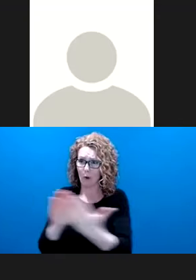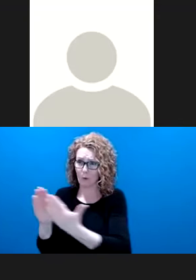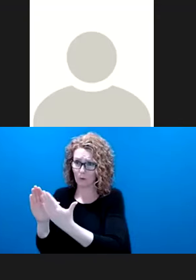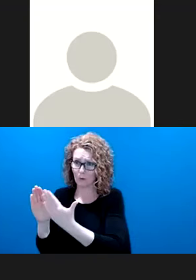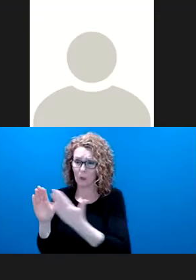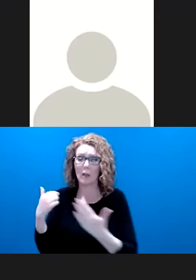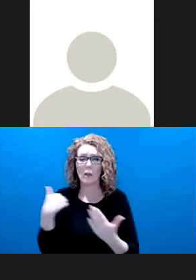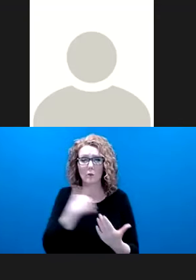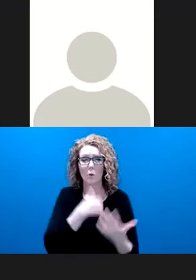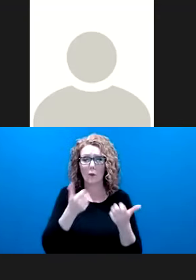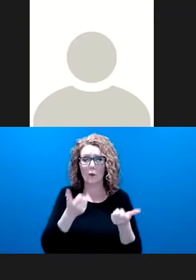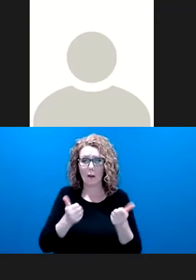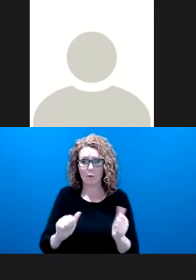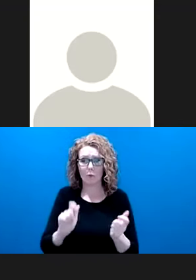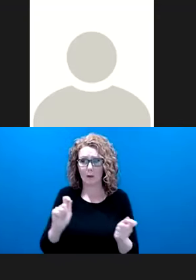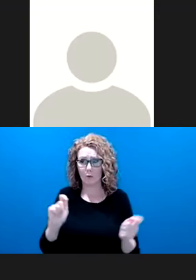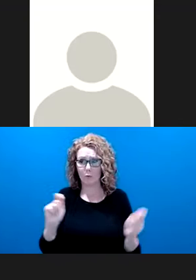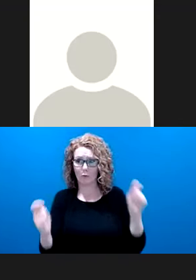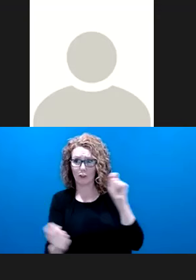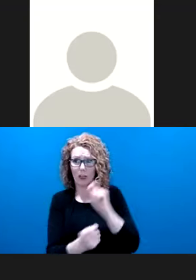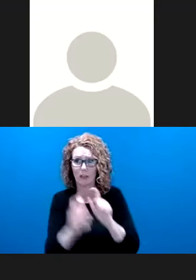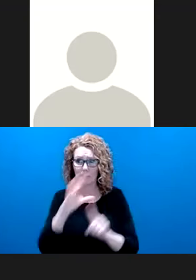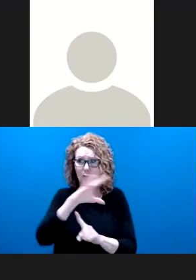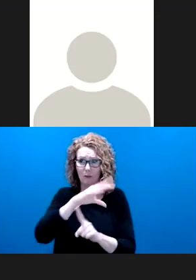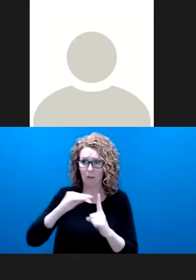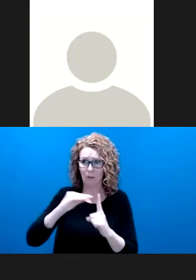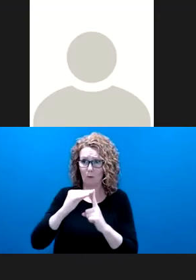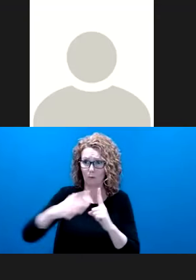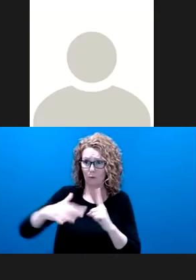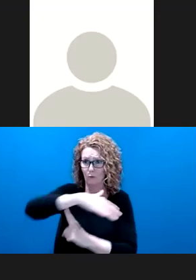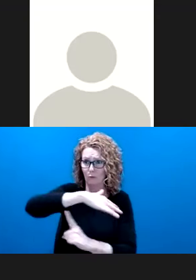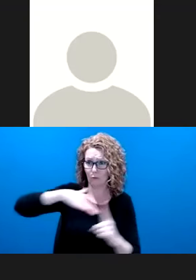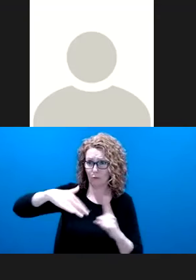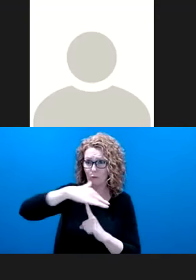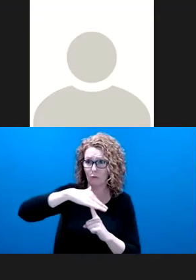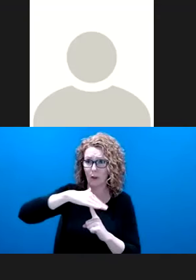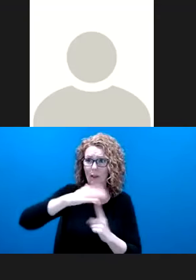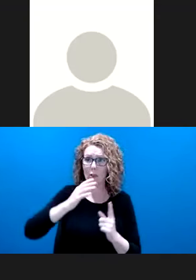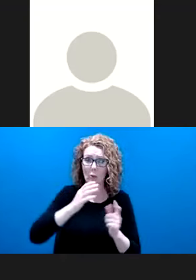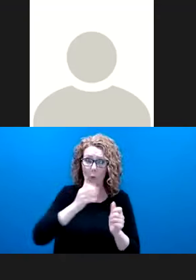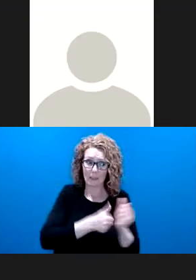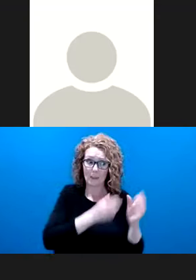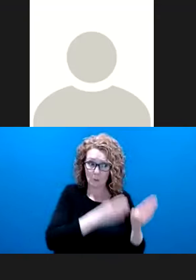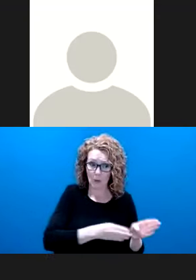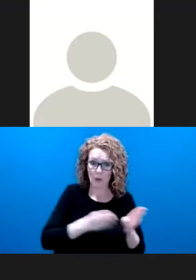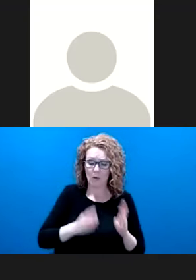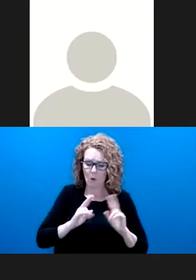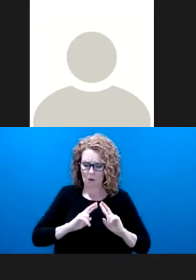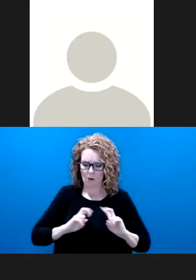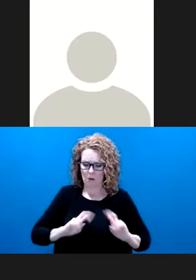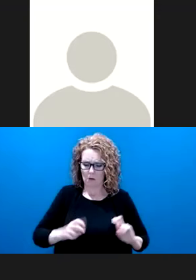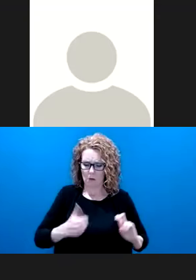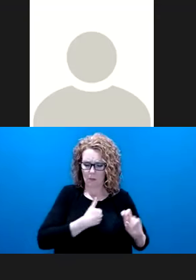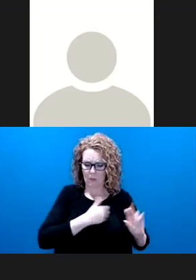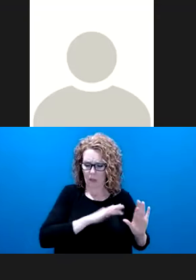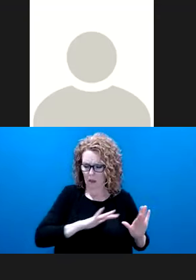that organization to be more equitable in the things I do. And then hopefully that work will just